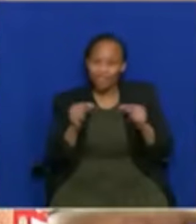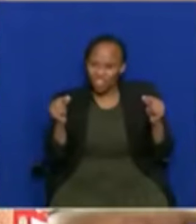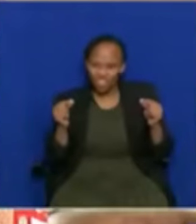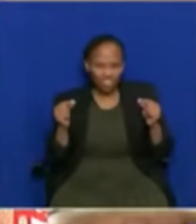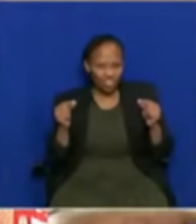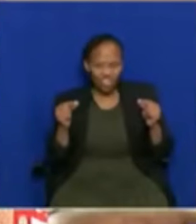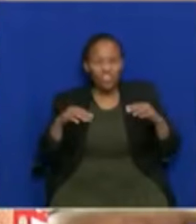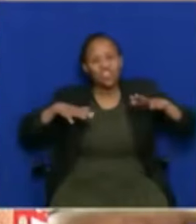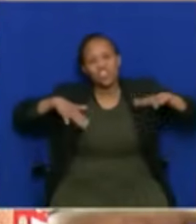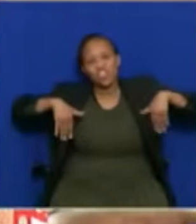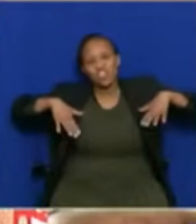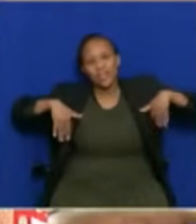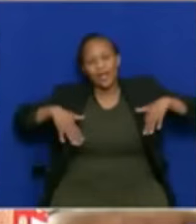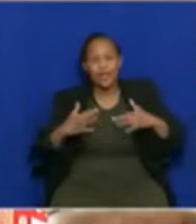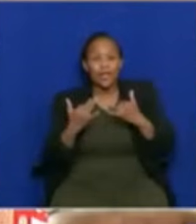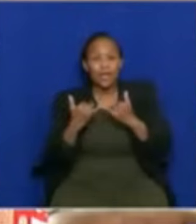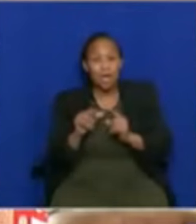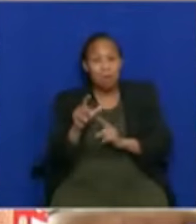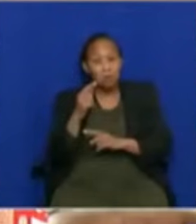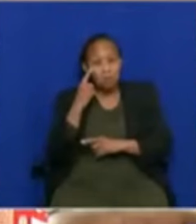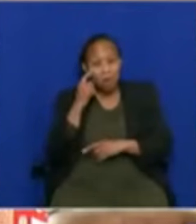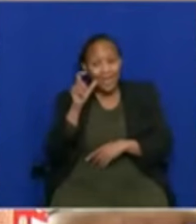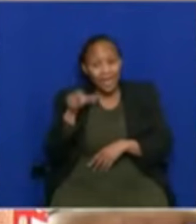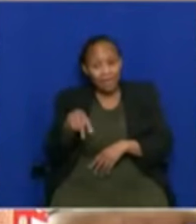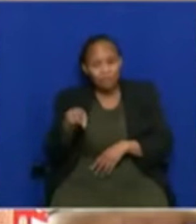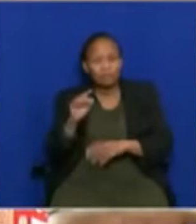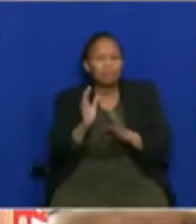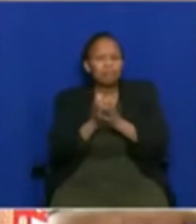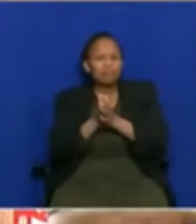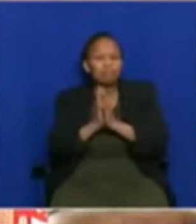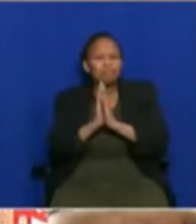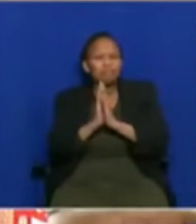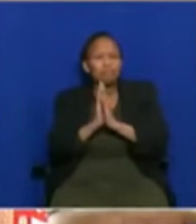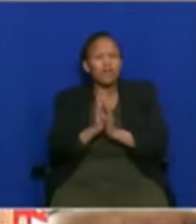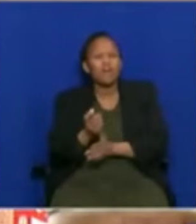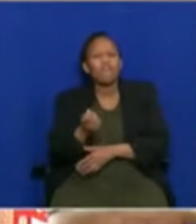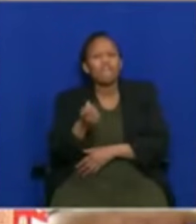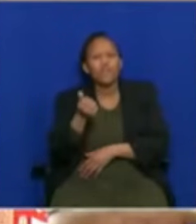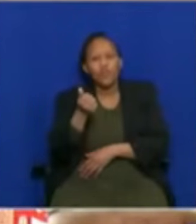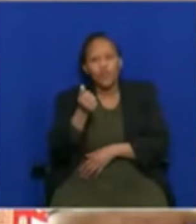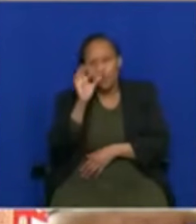of few minutes just to complete perusing